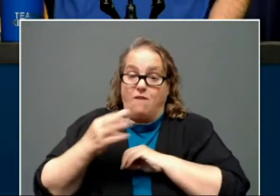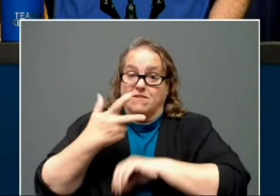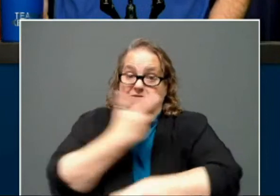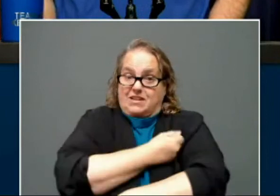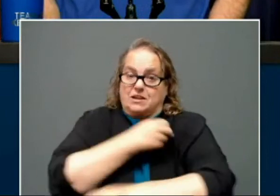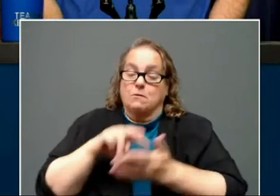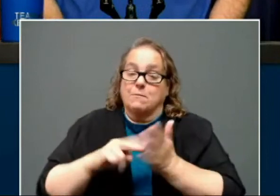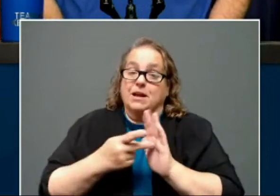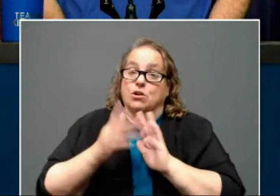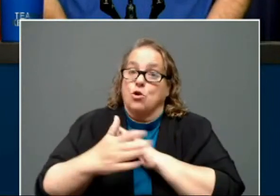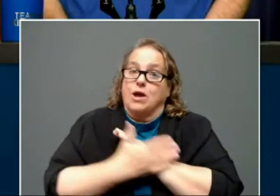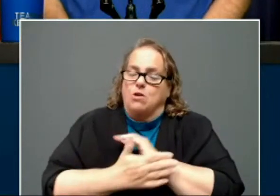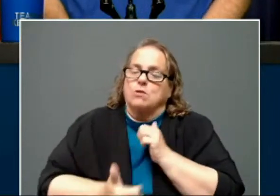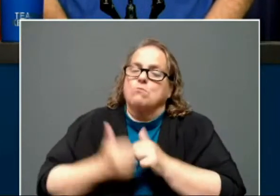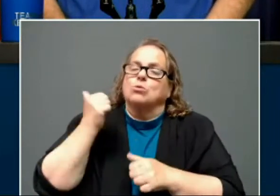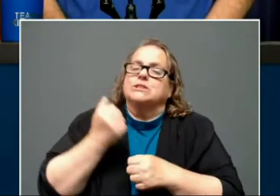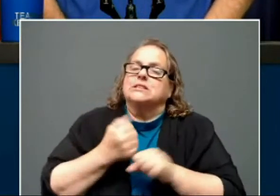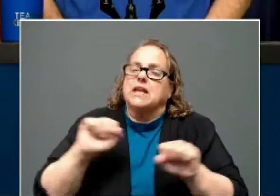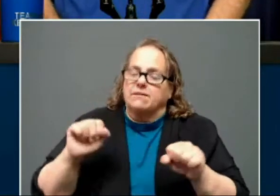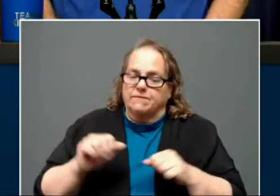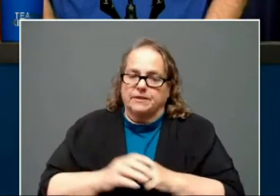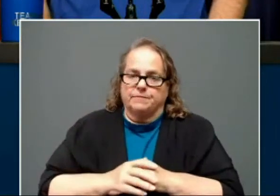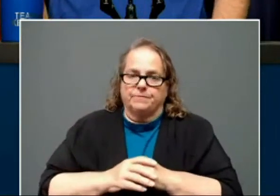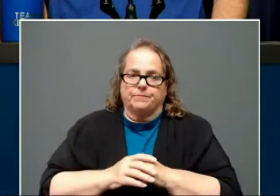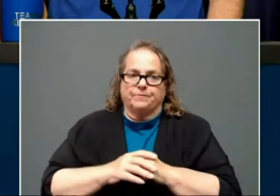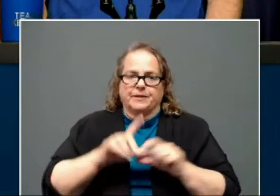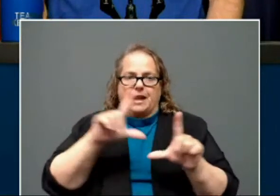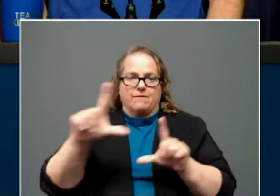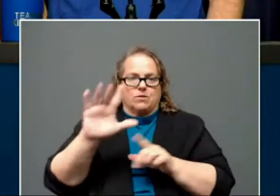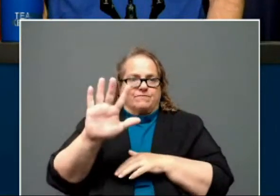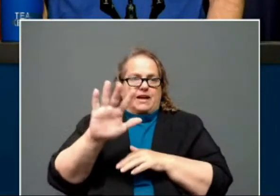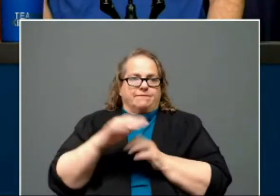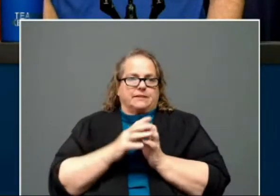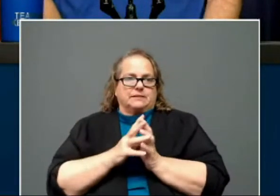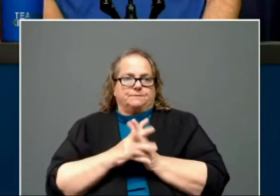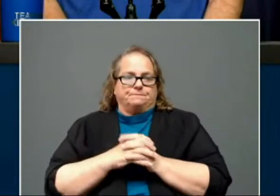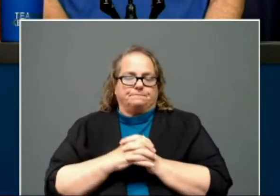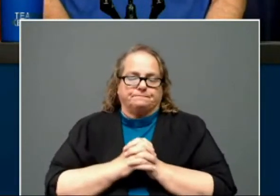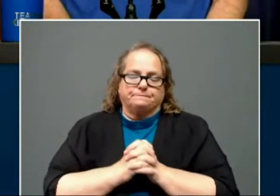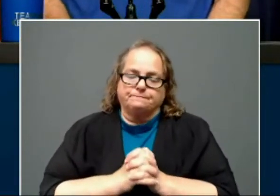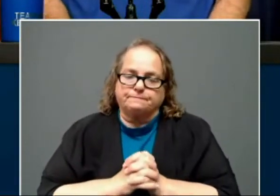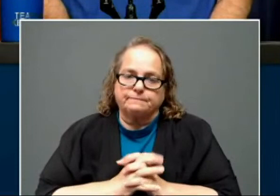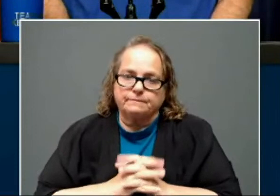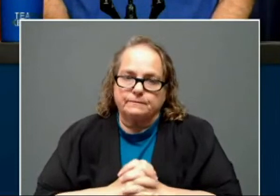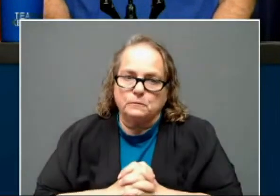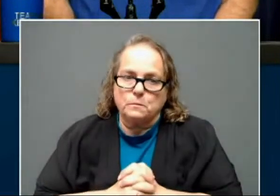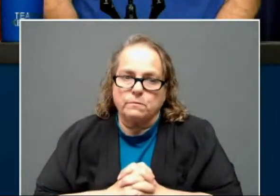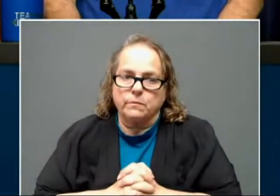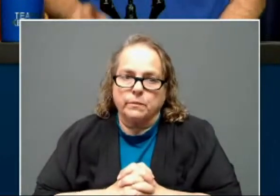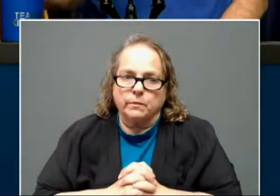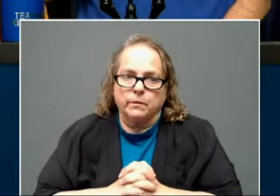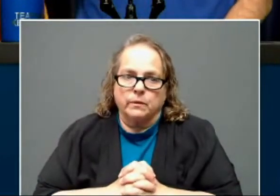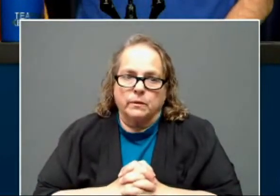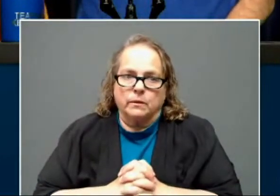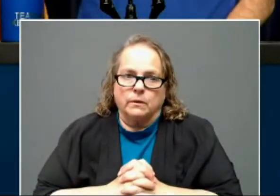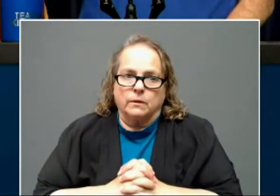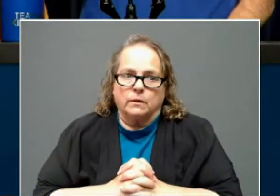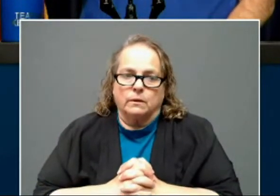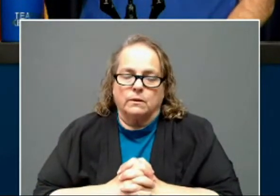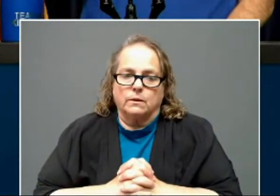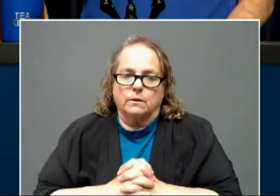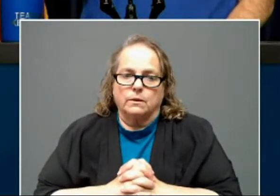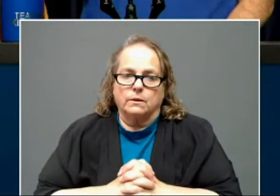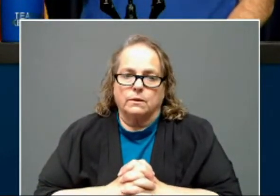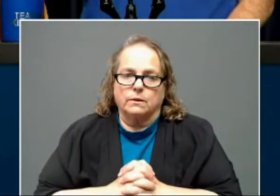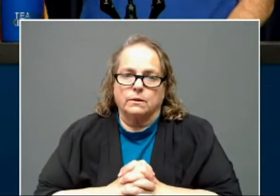the safest. We put up table 5 too. This is helpful. Now we have to move some